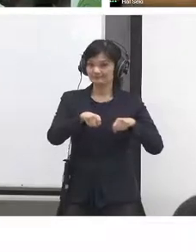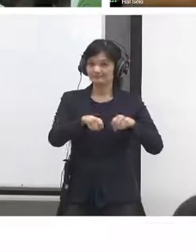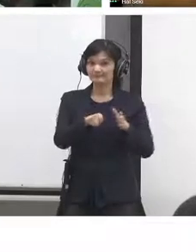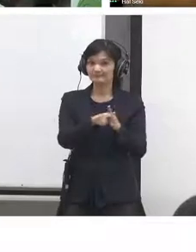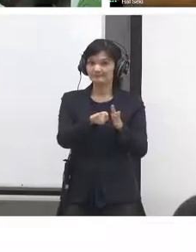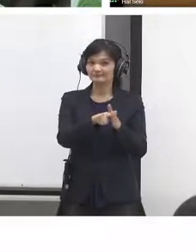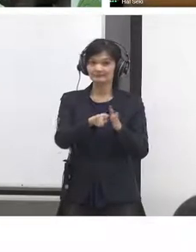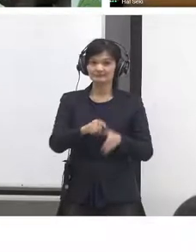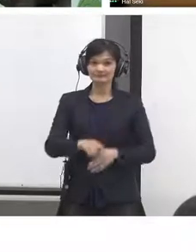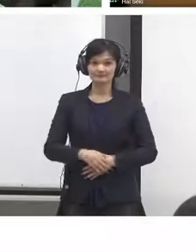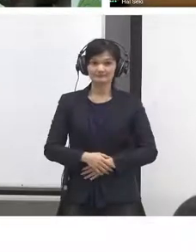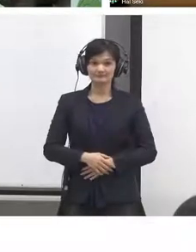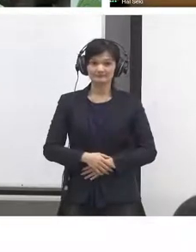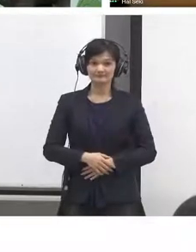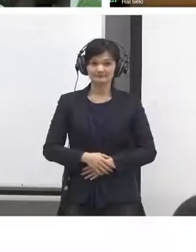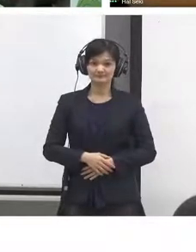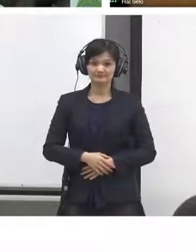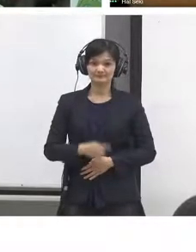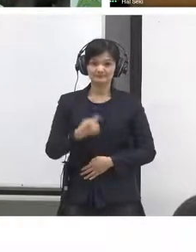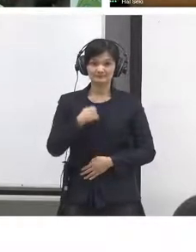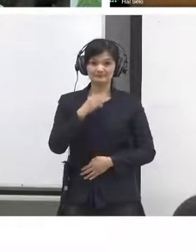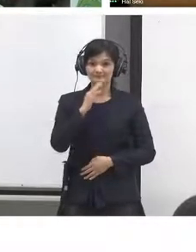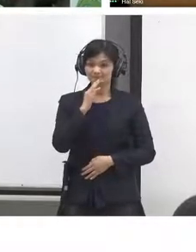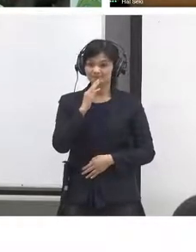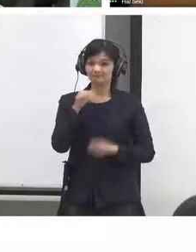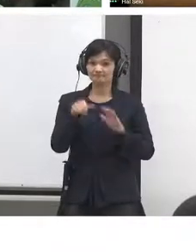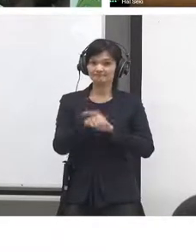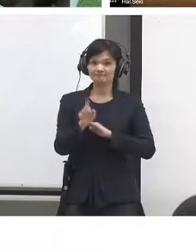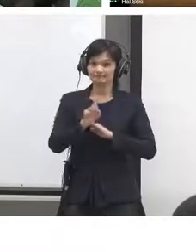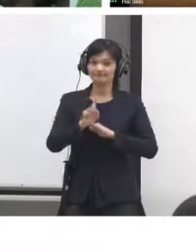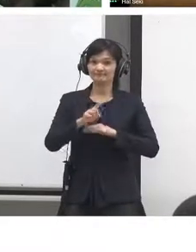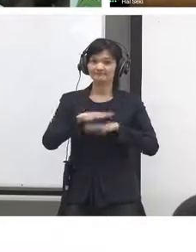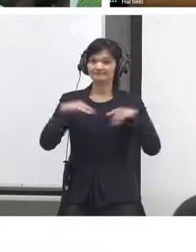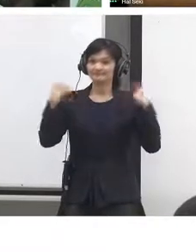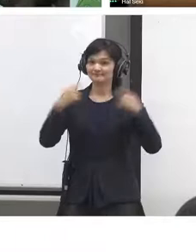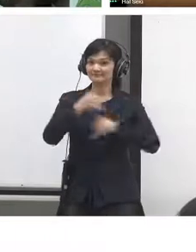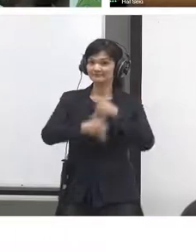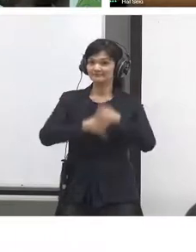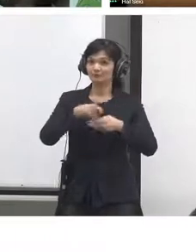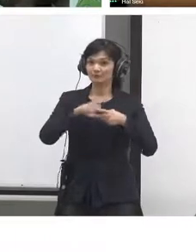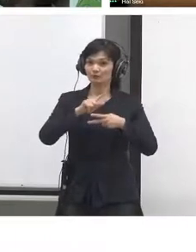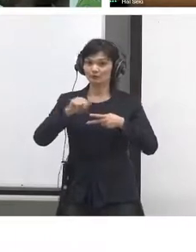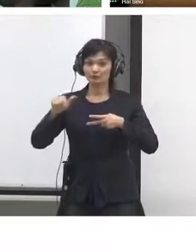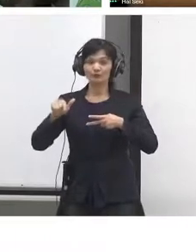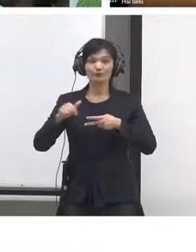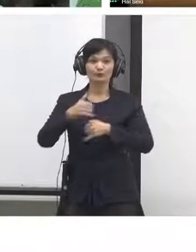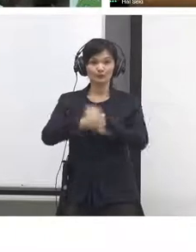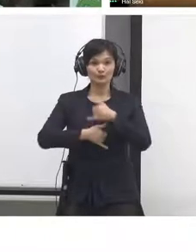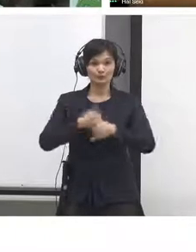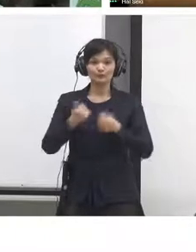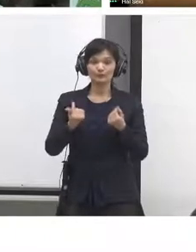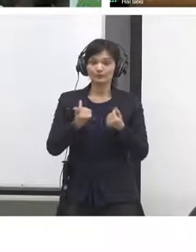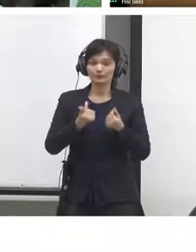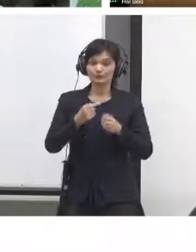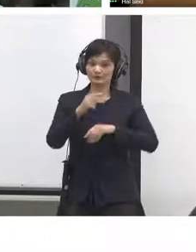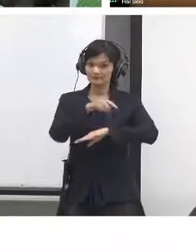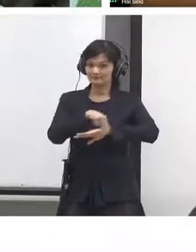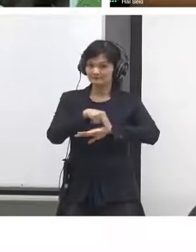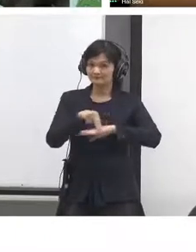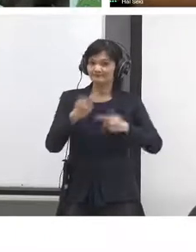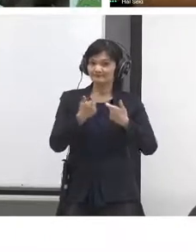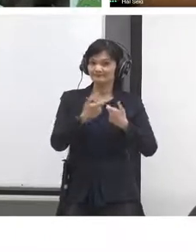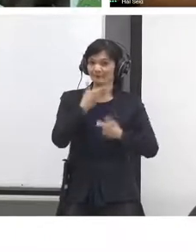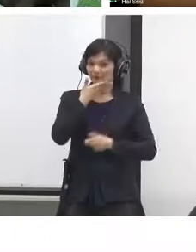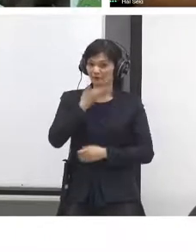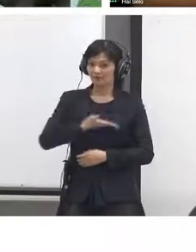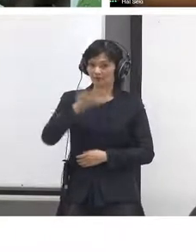tools, or more for children or for senior, but not that much